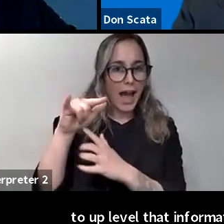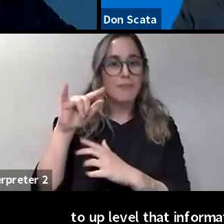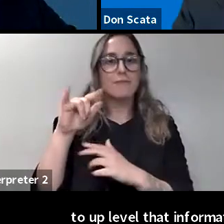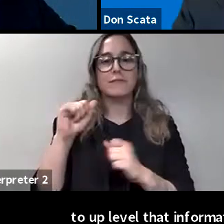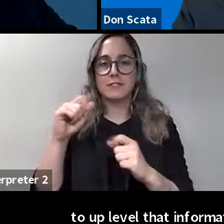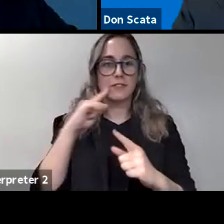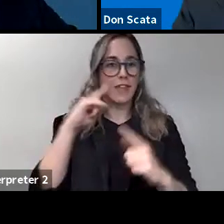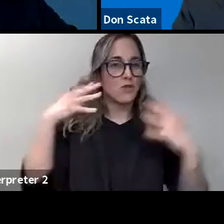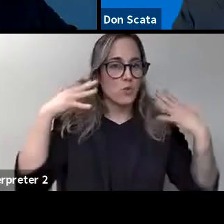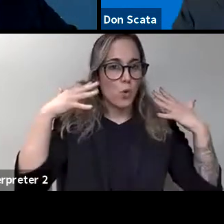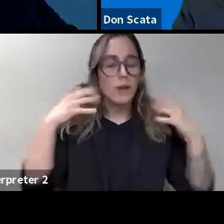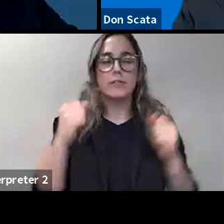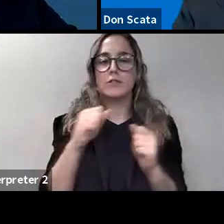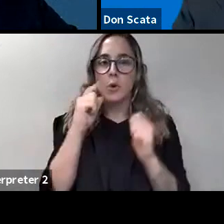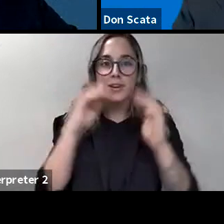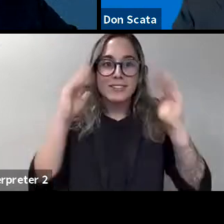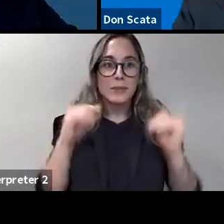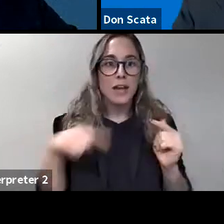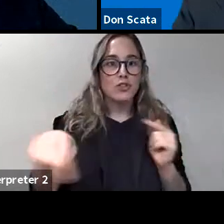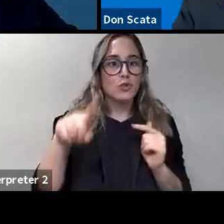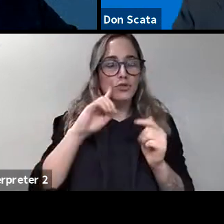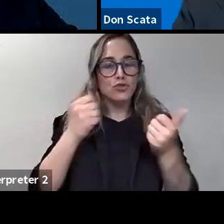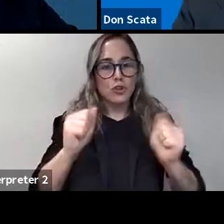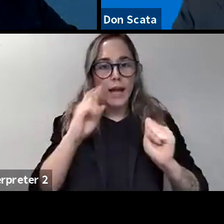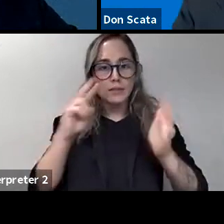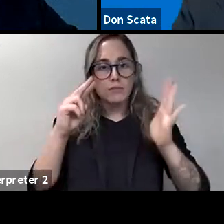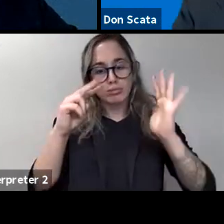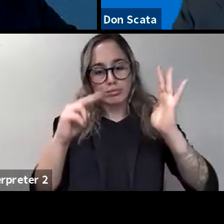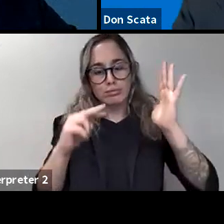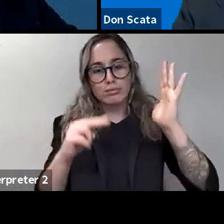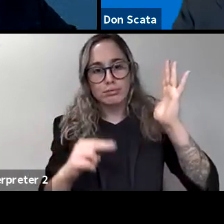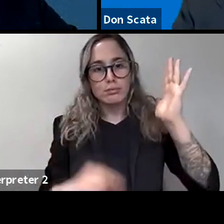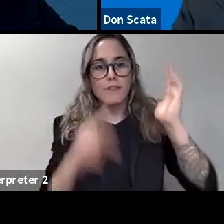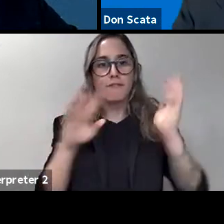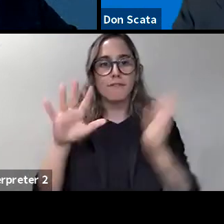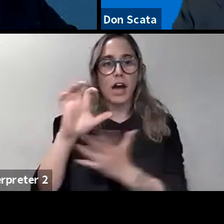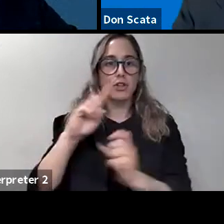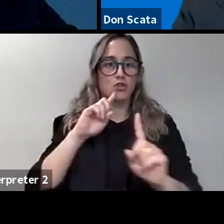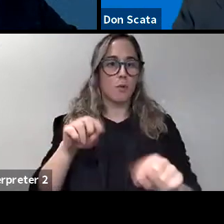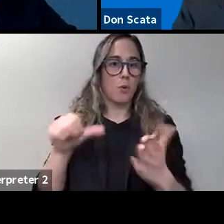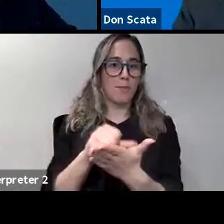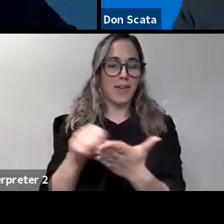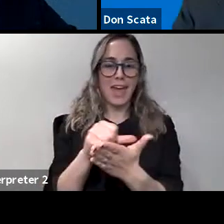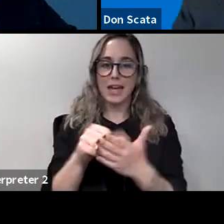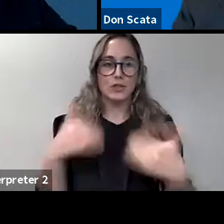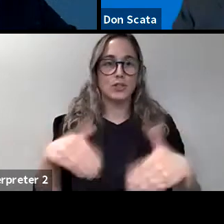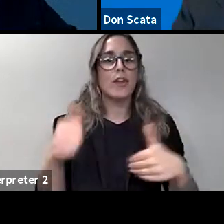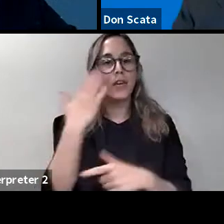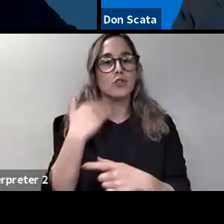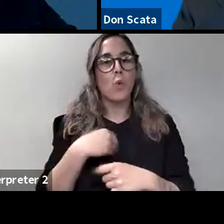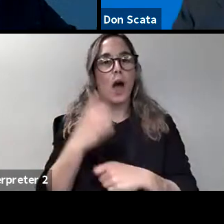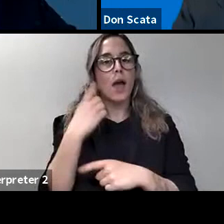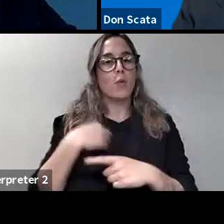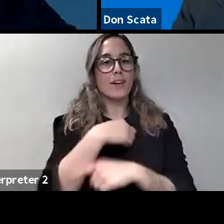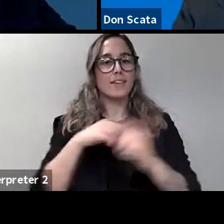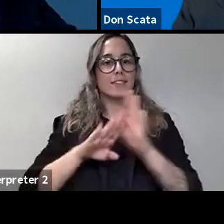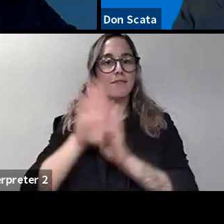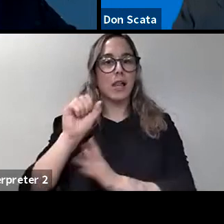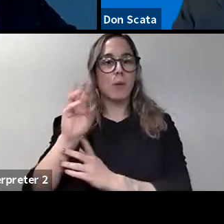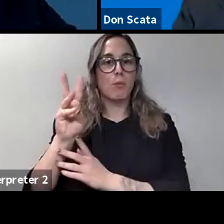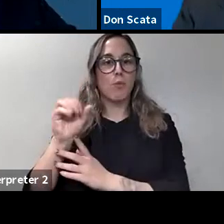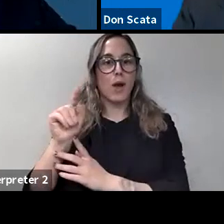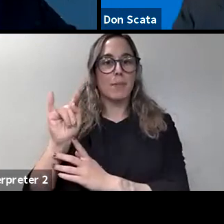don't expect you to have to go through a 500-page report to learn about it. That's why we put together the website. But at the same time,